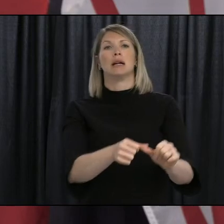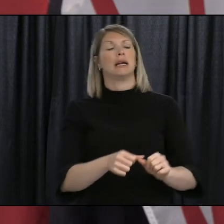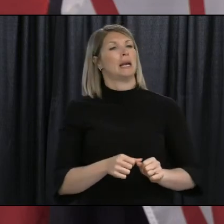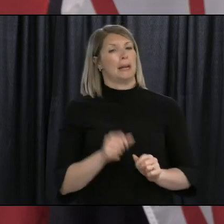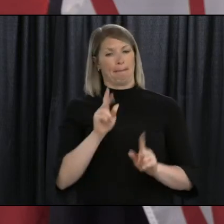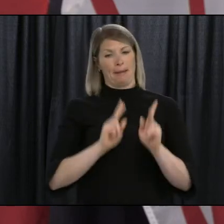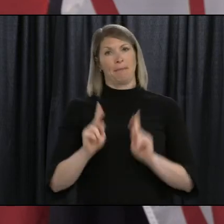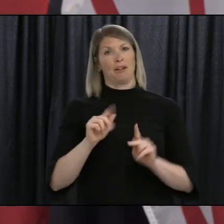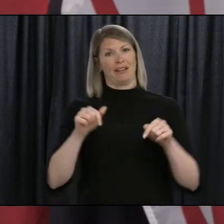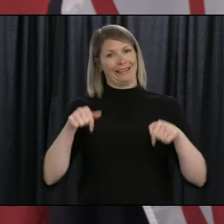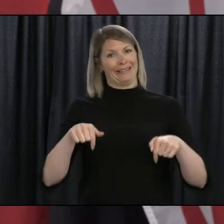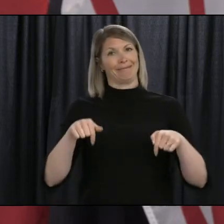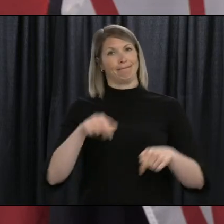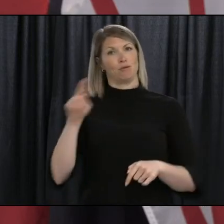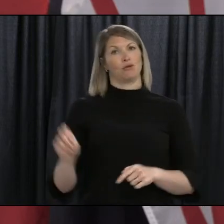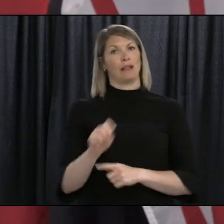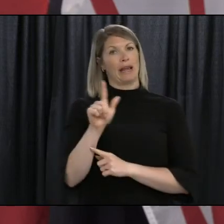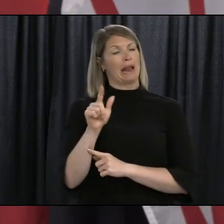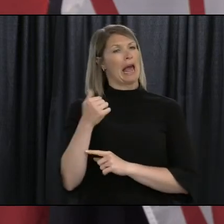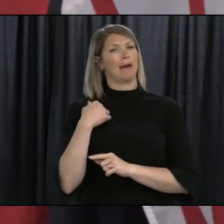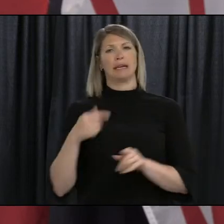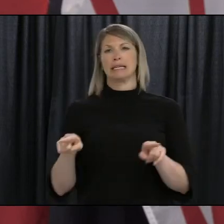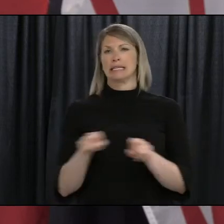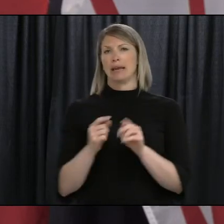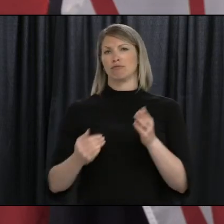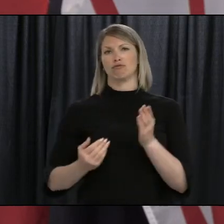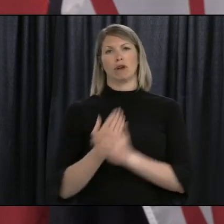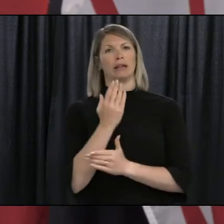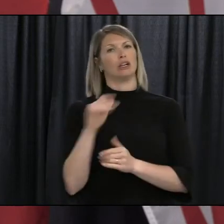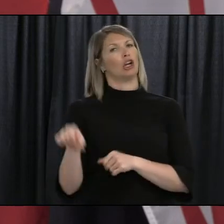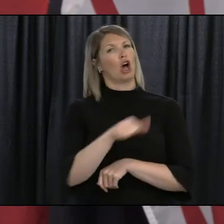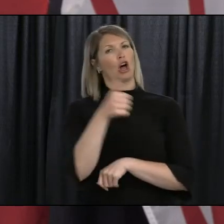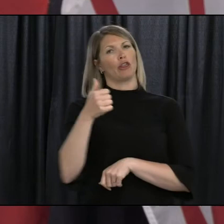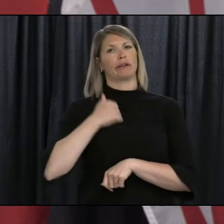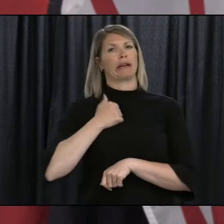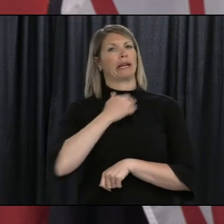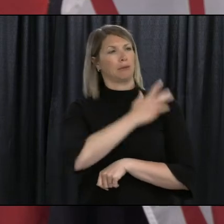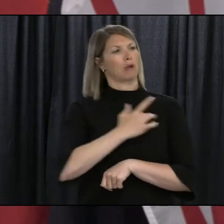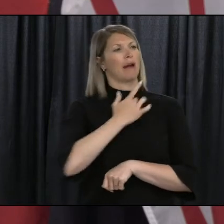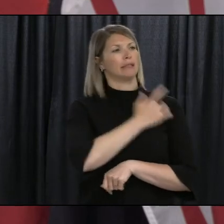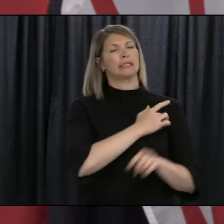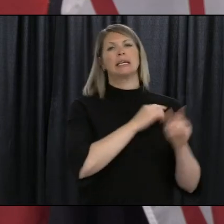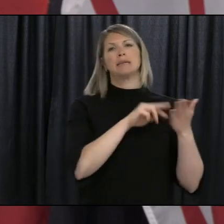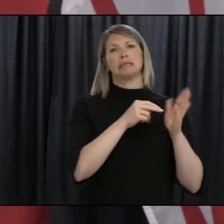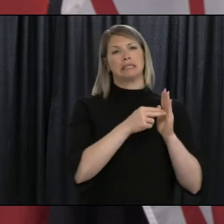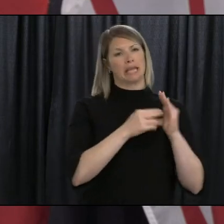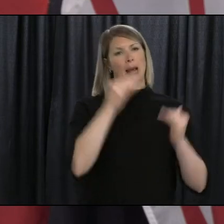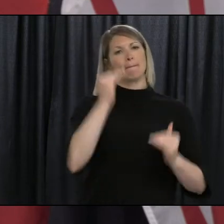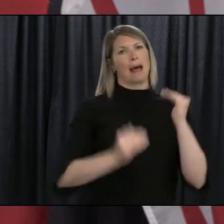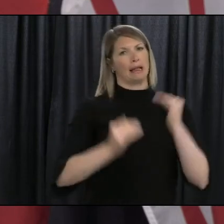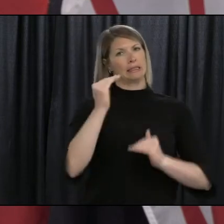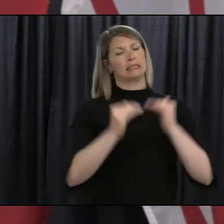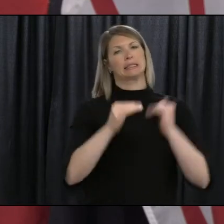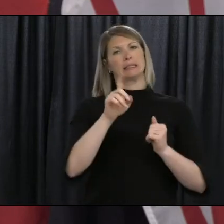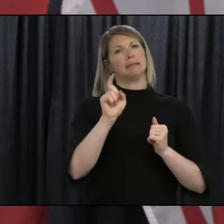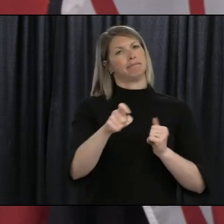right to a balanced level of services as any other province in the country.